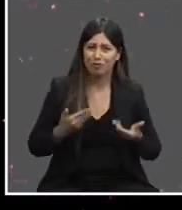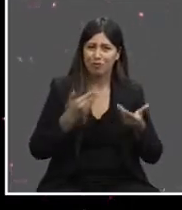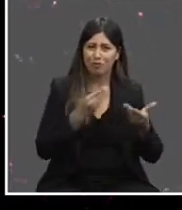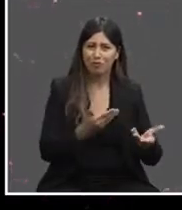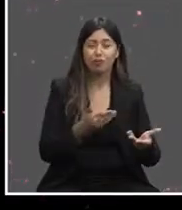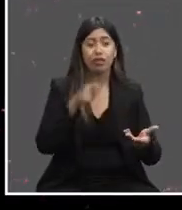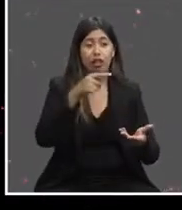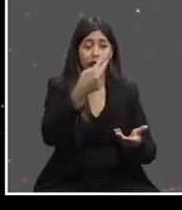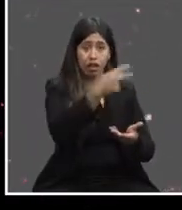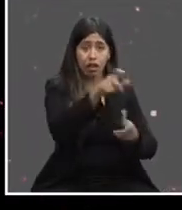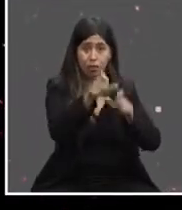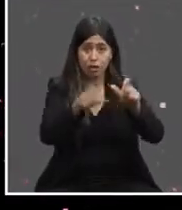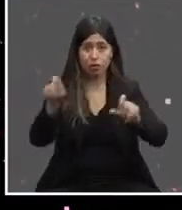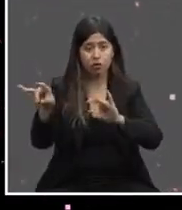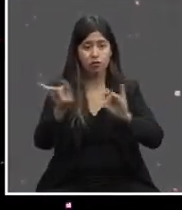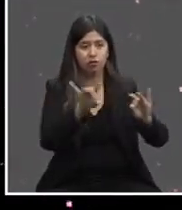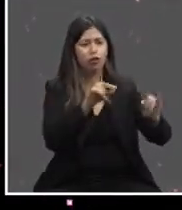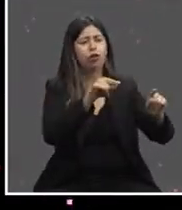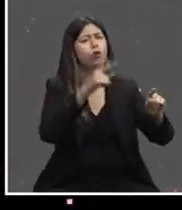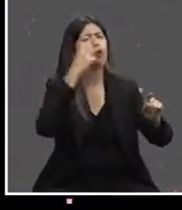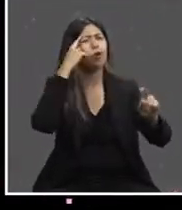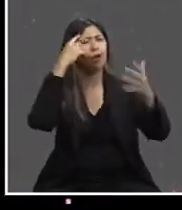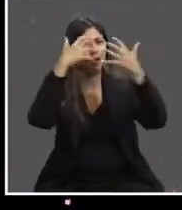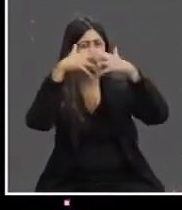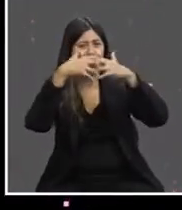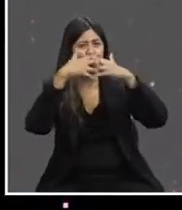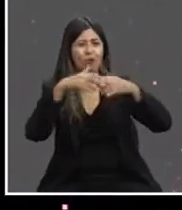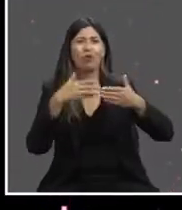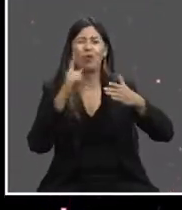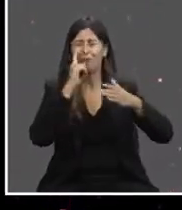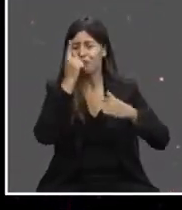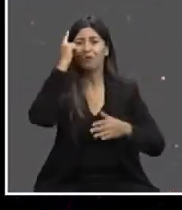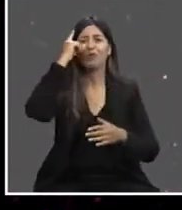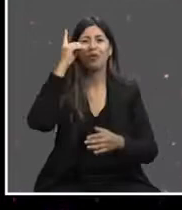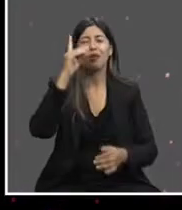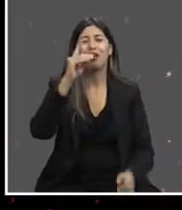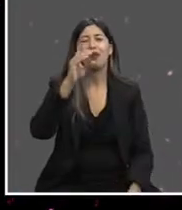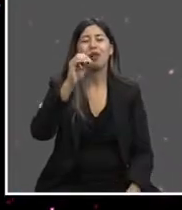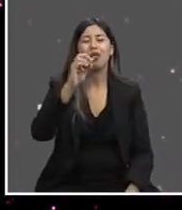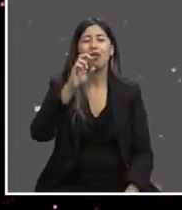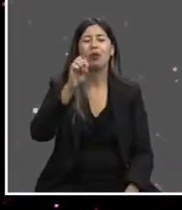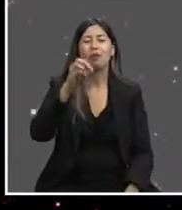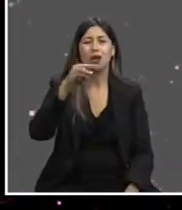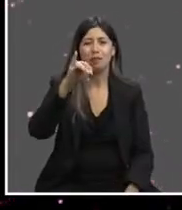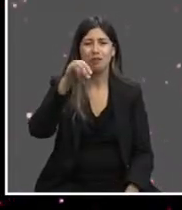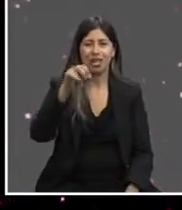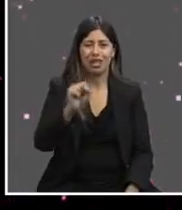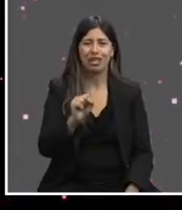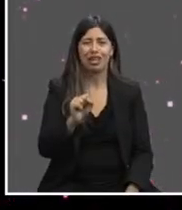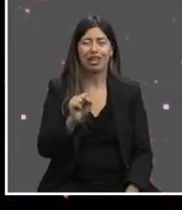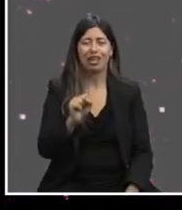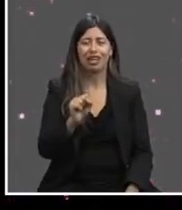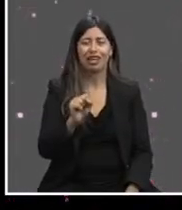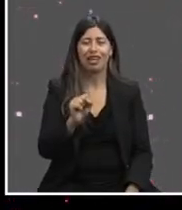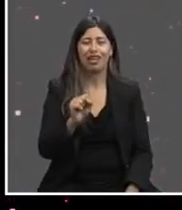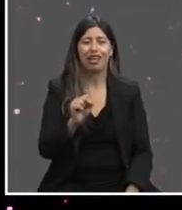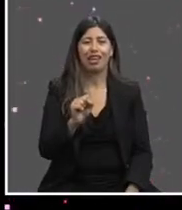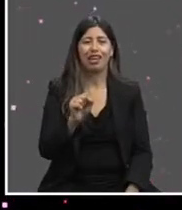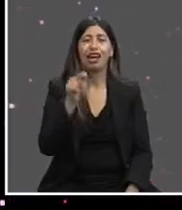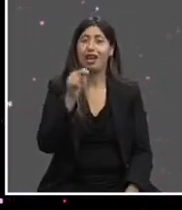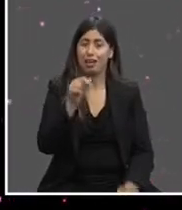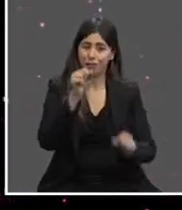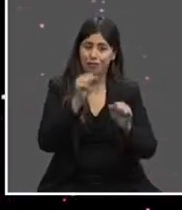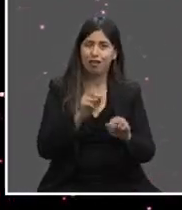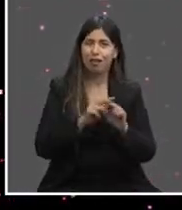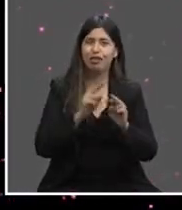generations of knowledge addicts just by valuing knowledge. This is the key. We need to understand that the primary